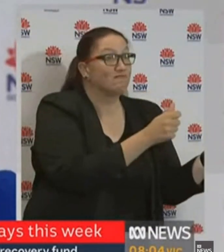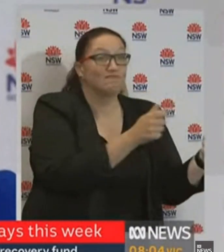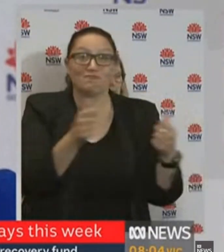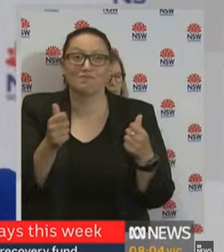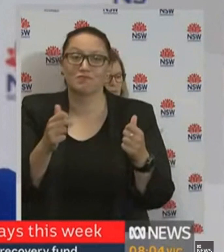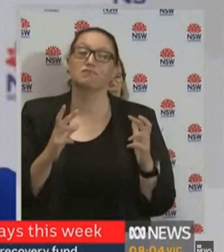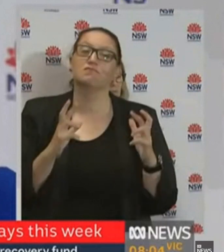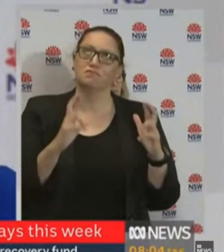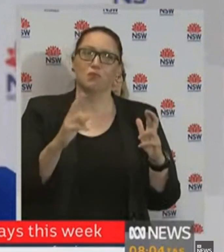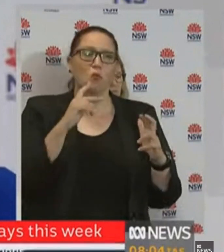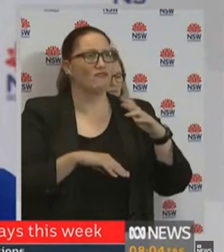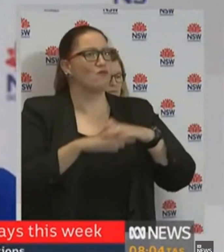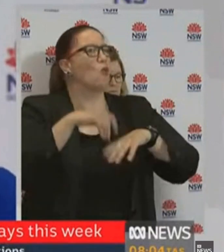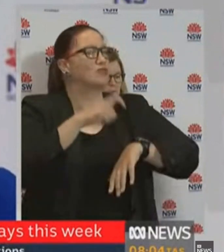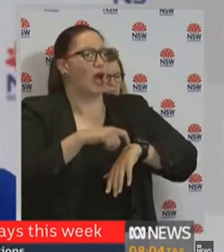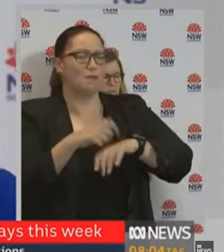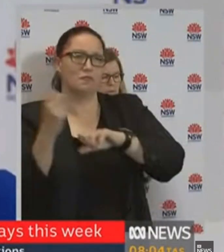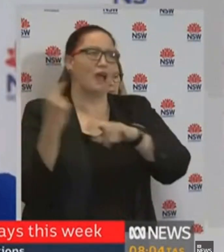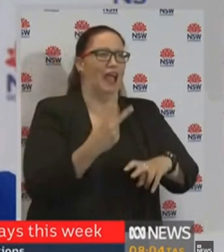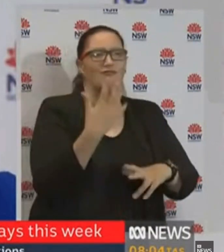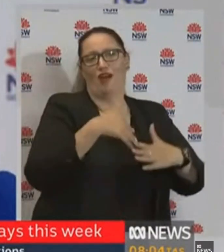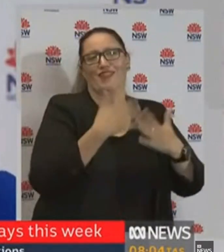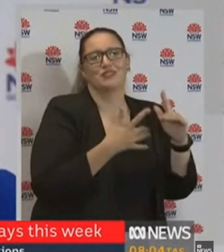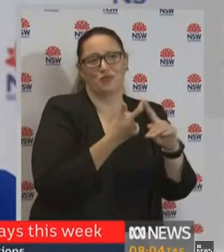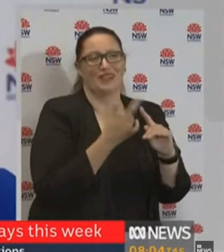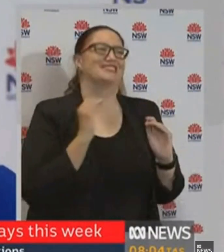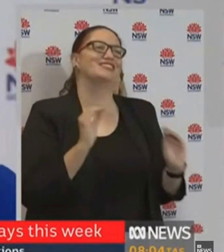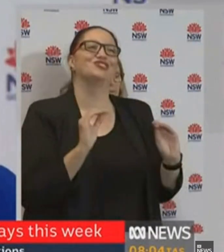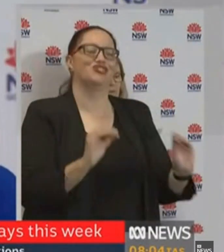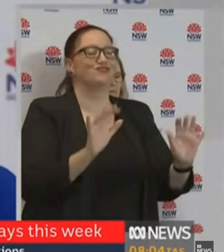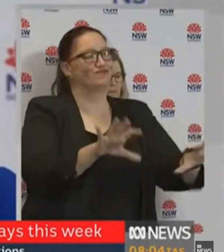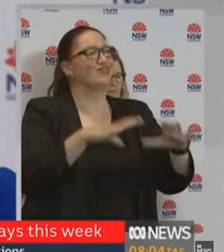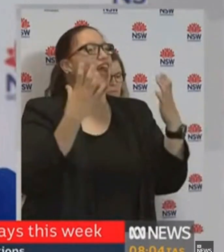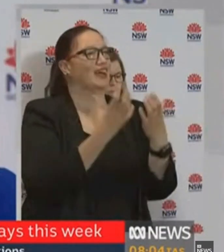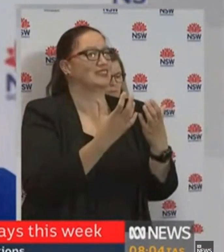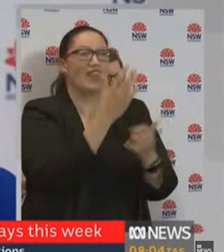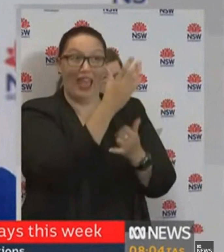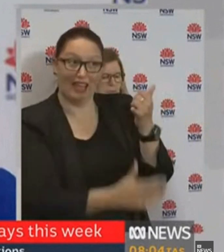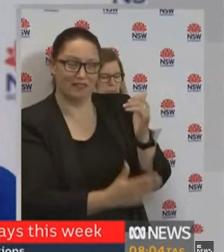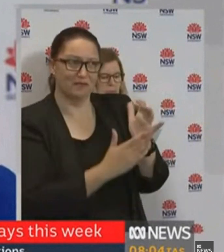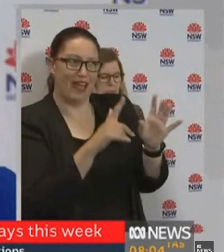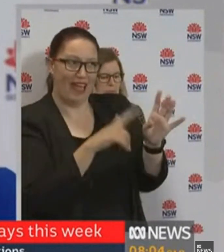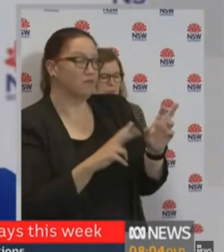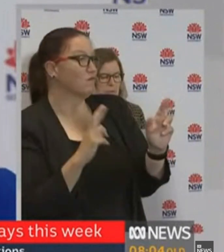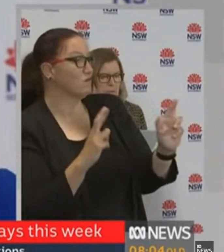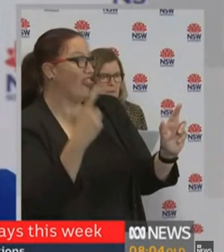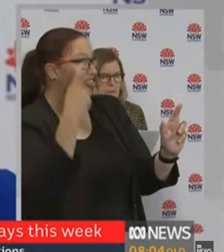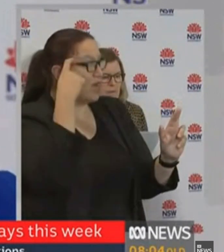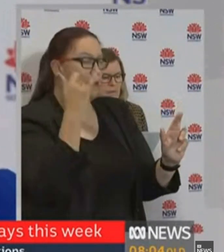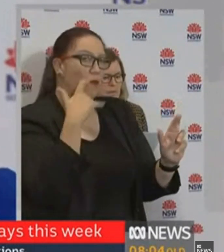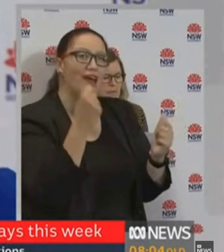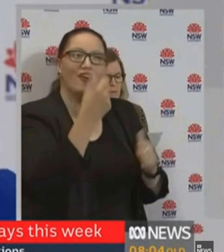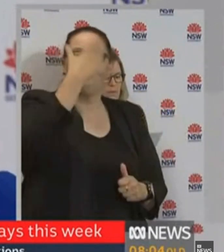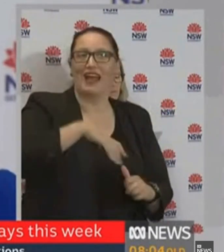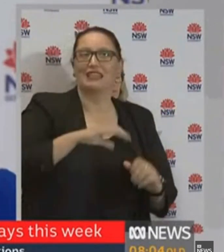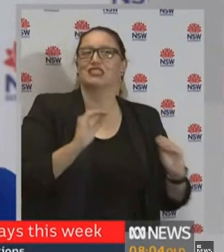full-time face-to-face teaching very quickly in New South Wales. By the end of May, as I've said, we anticipate there will be face-to-face teaching in